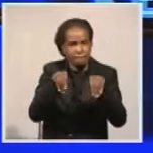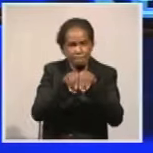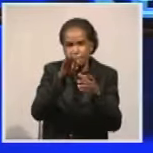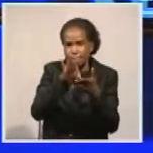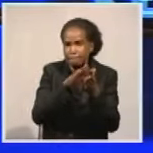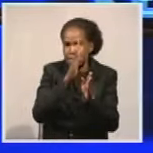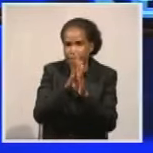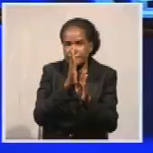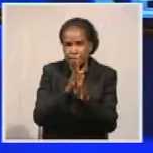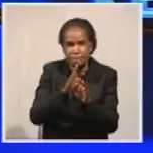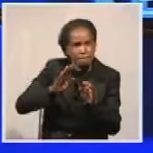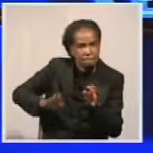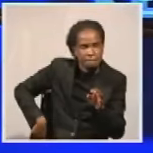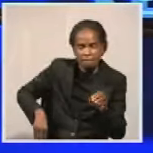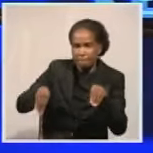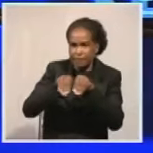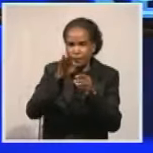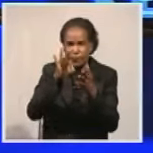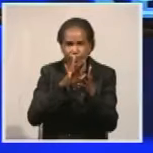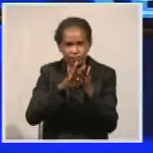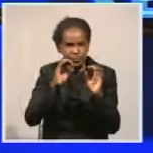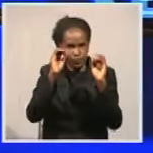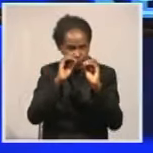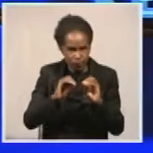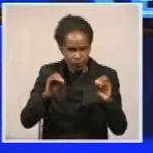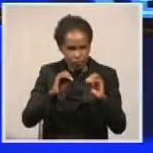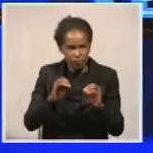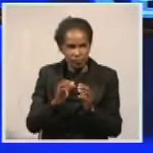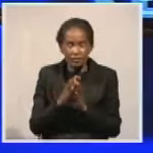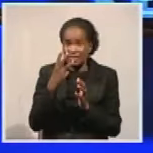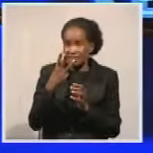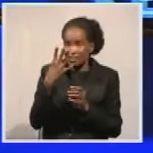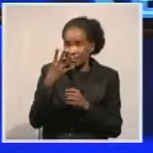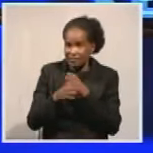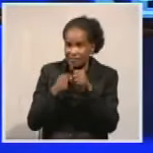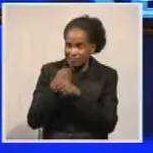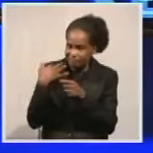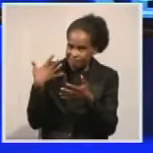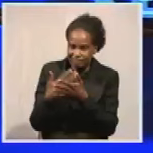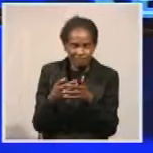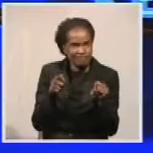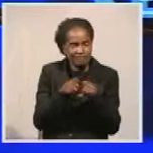passed. And I just hope that